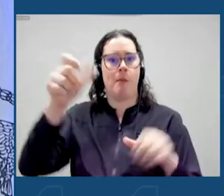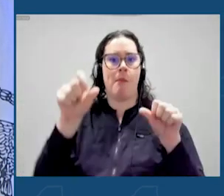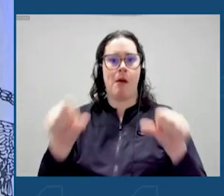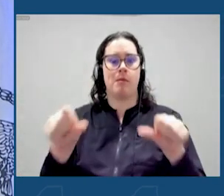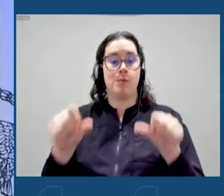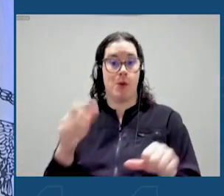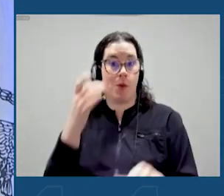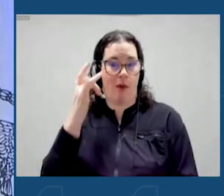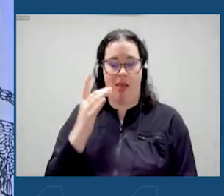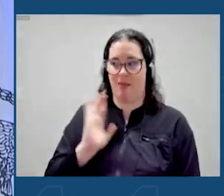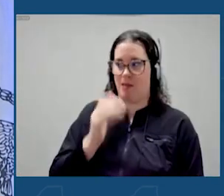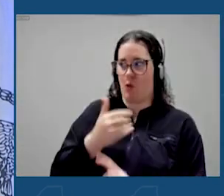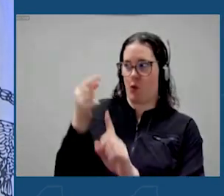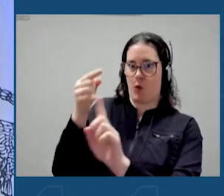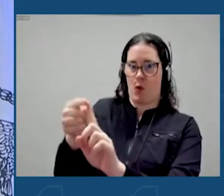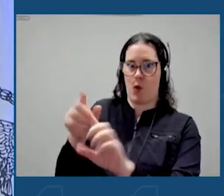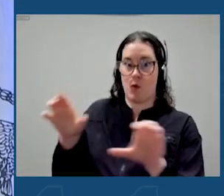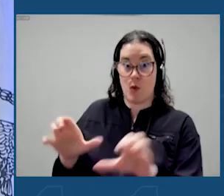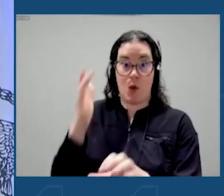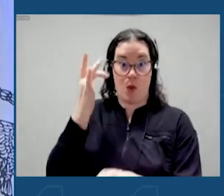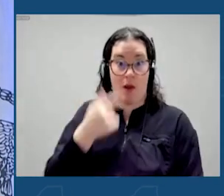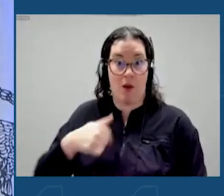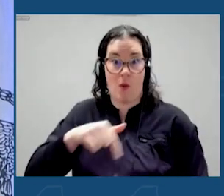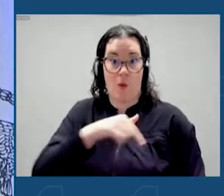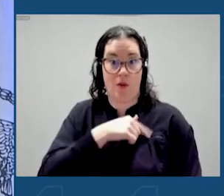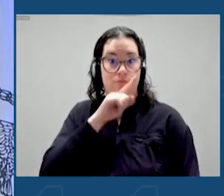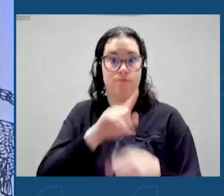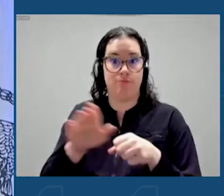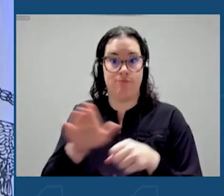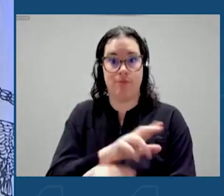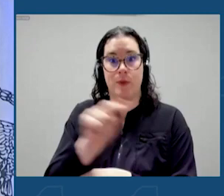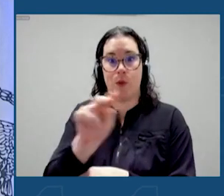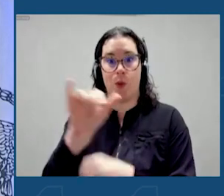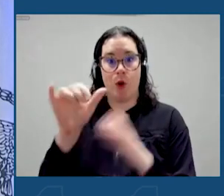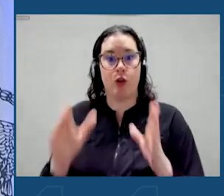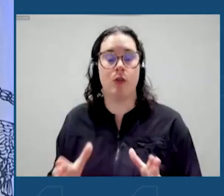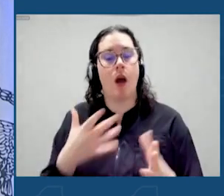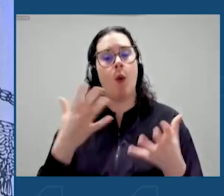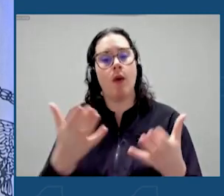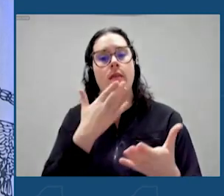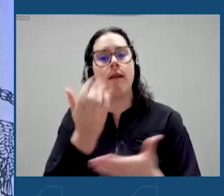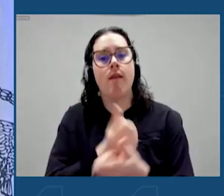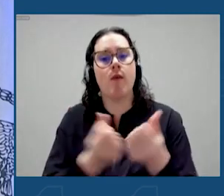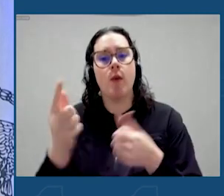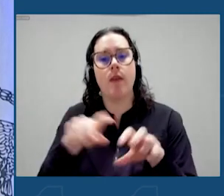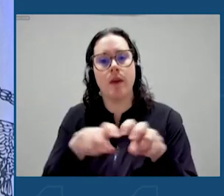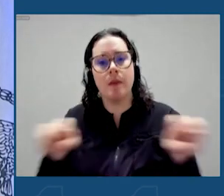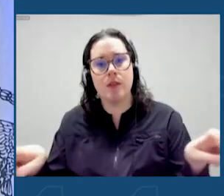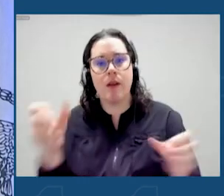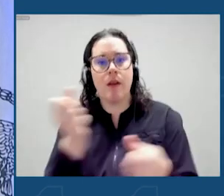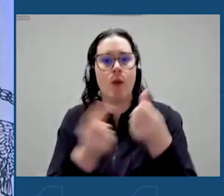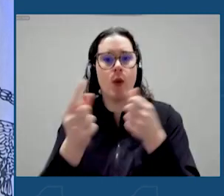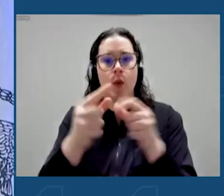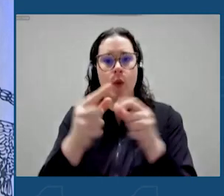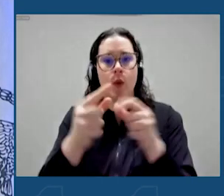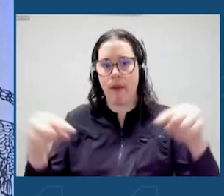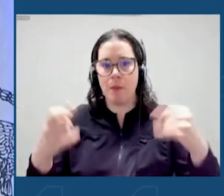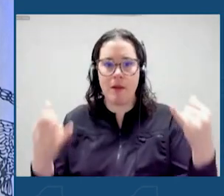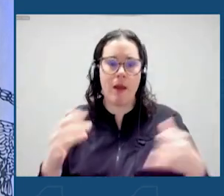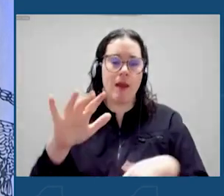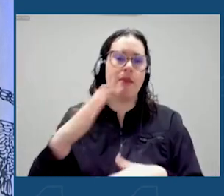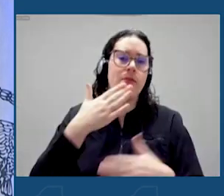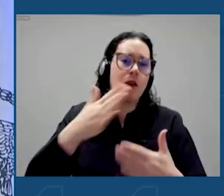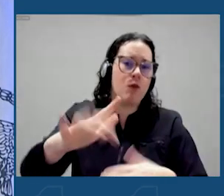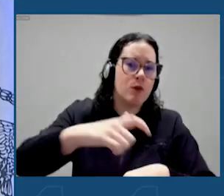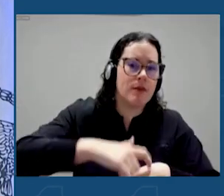do, because we are New Yorkers. And I want to thank everyone on this commission, all of you here, for your time and your talents. We're